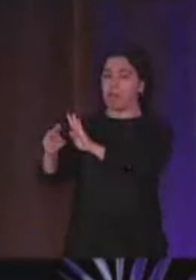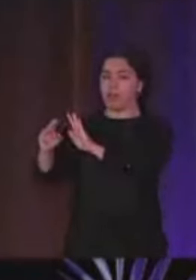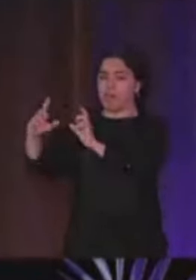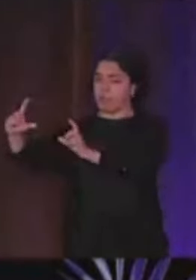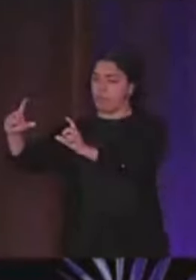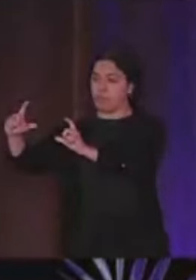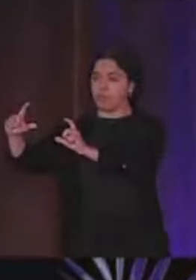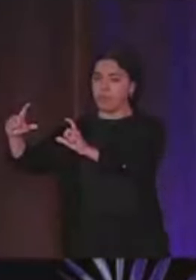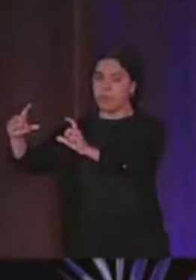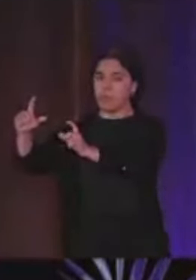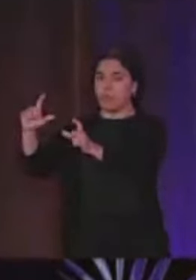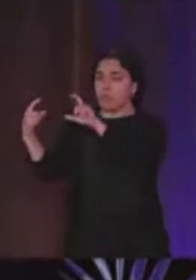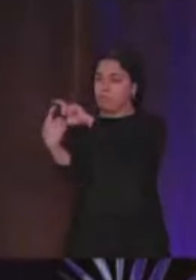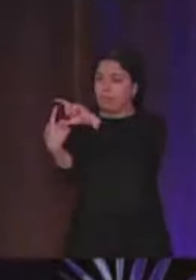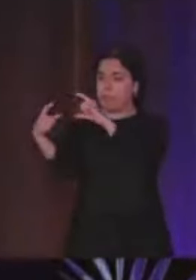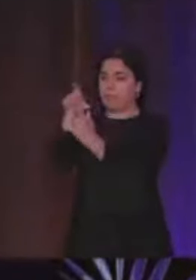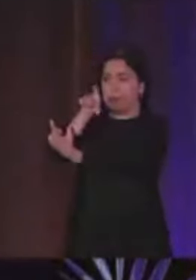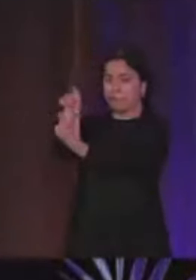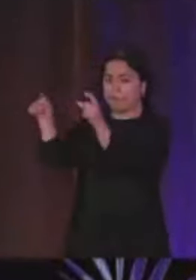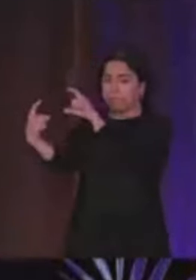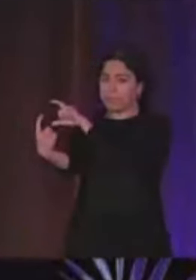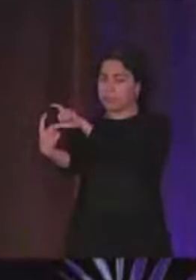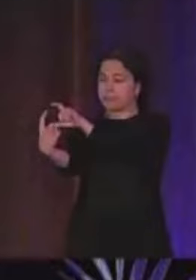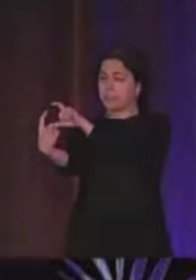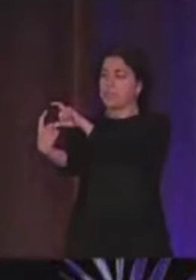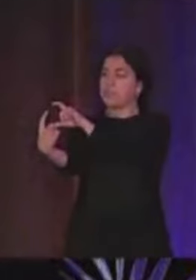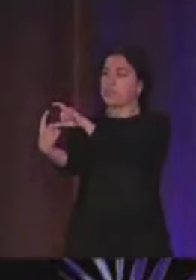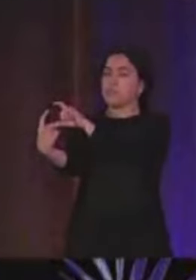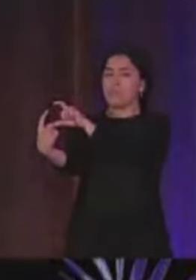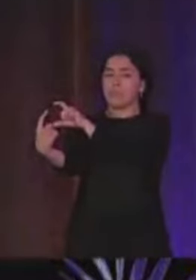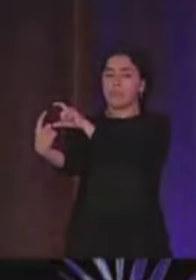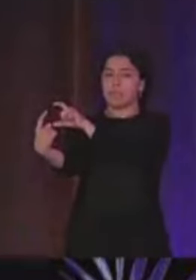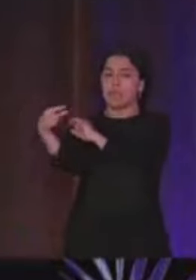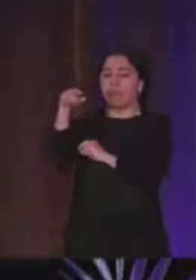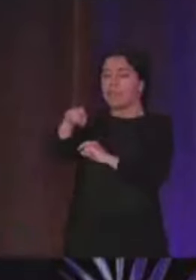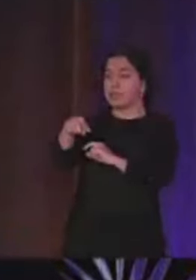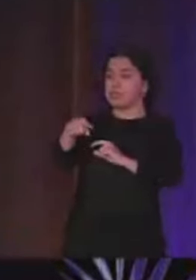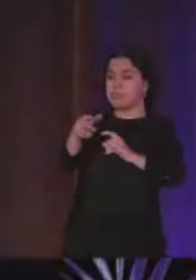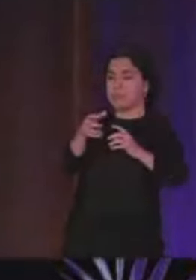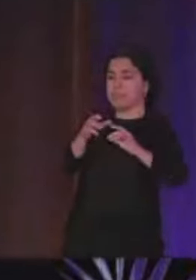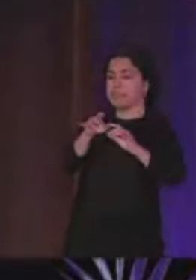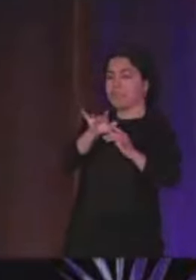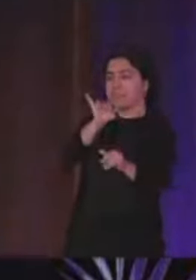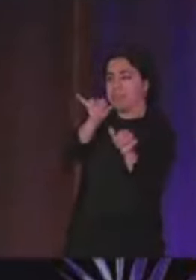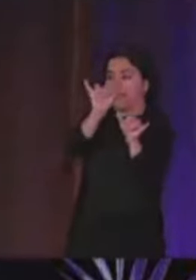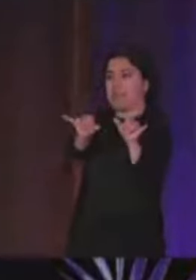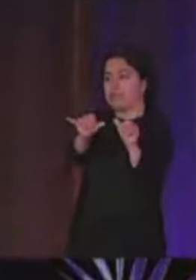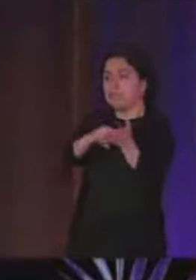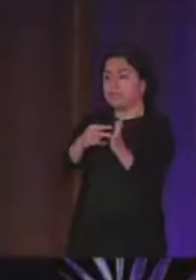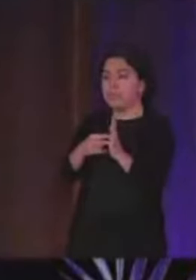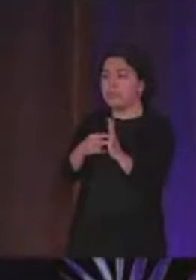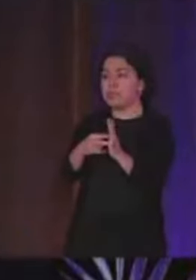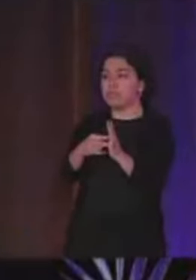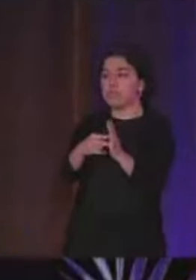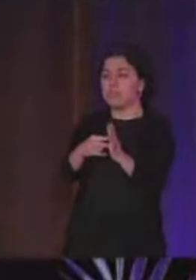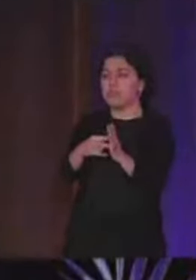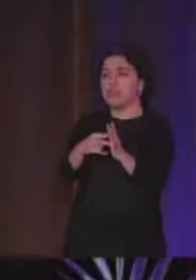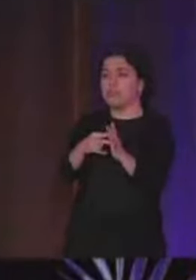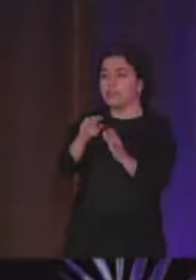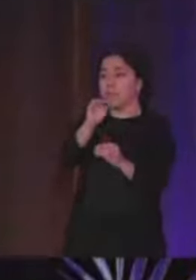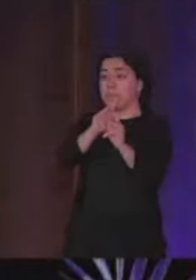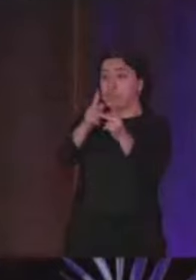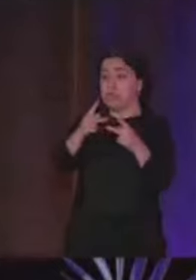here. This section also pins for a bit, so that means it has position sticky, and it will